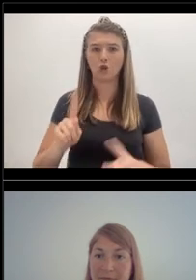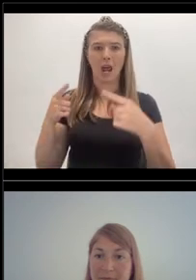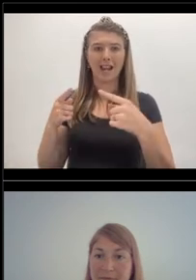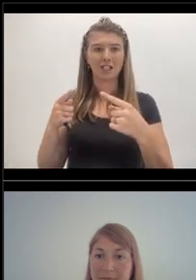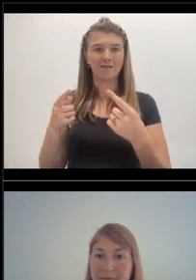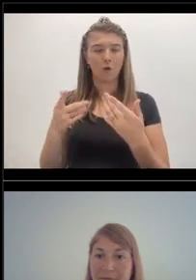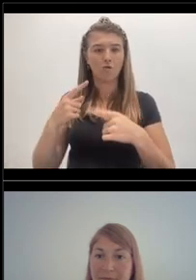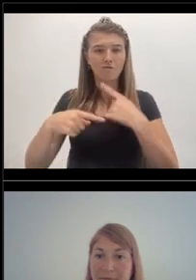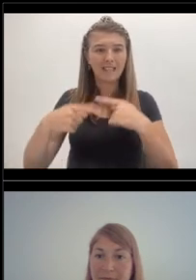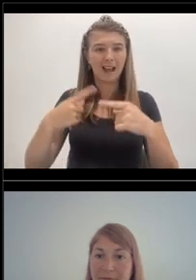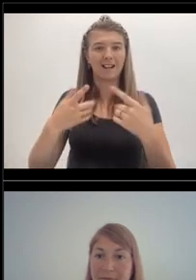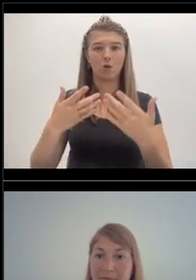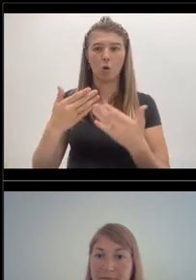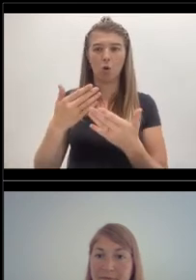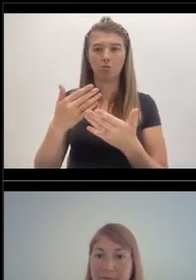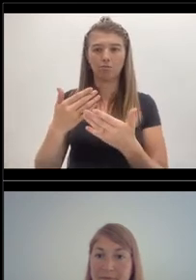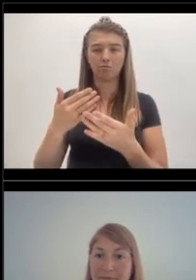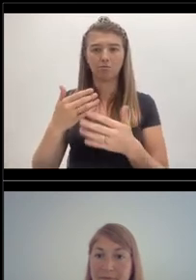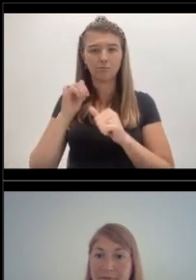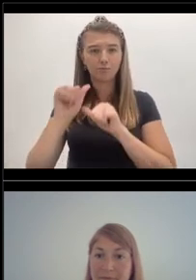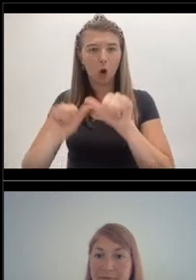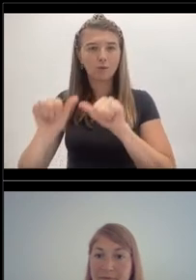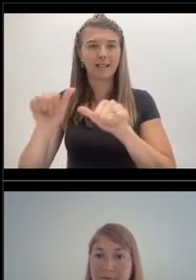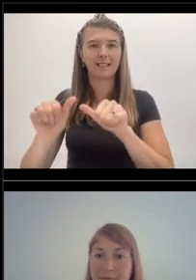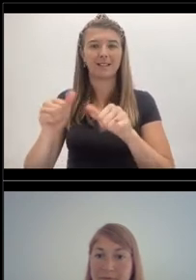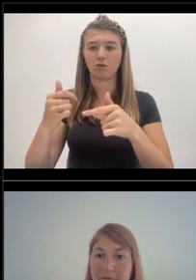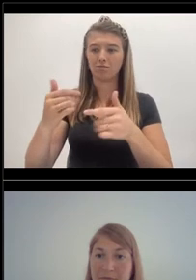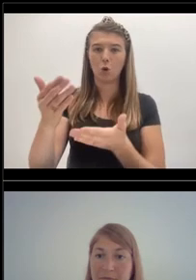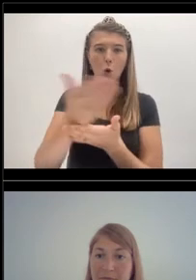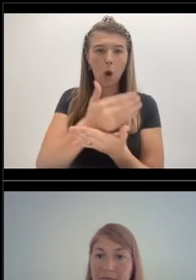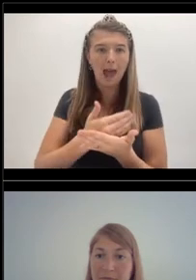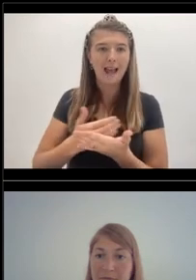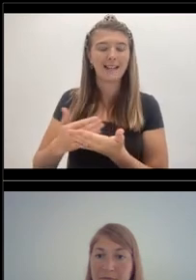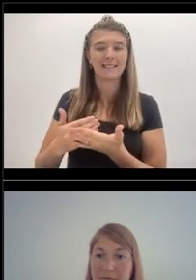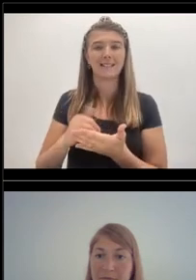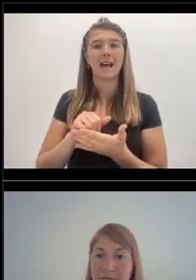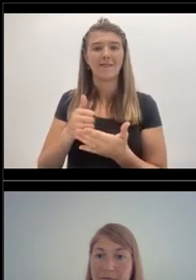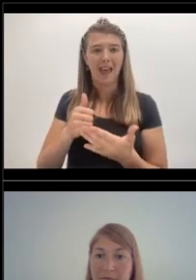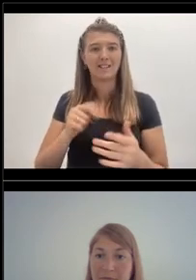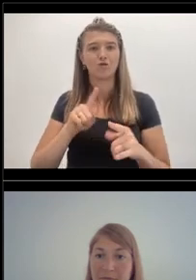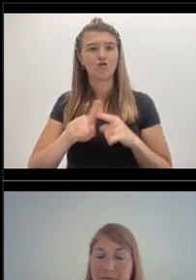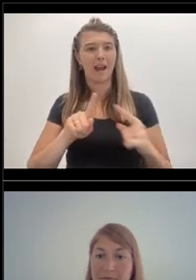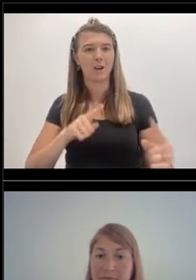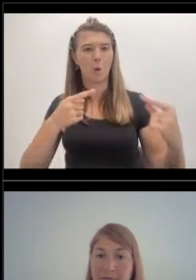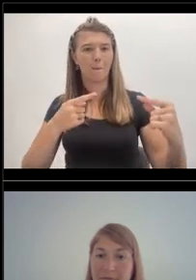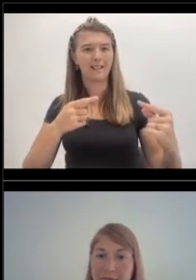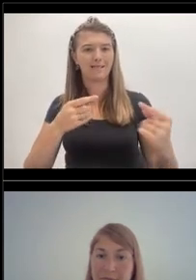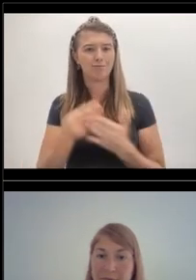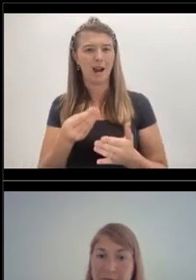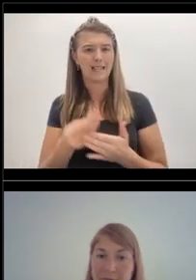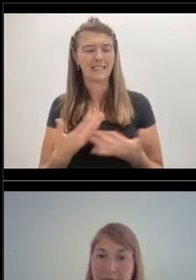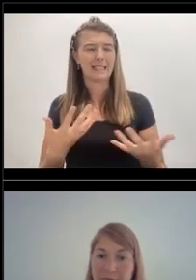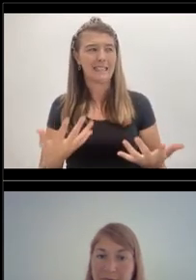to collect, handle, sort, reprocess these materials, and then be competitive on price. In the past, it